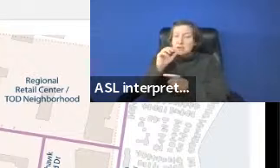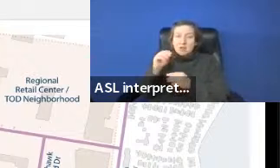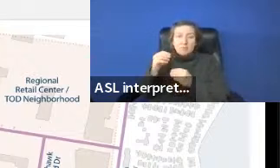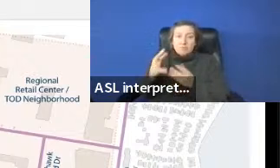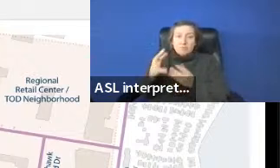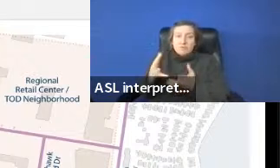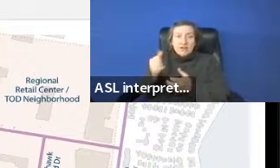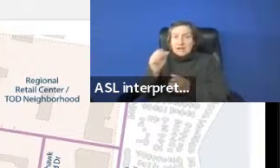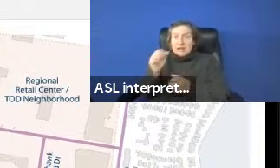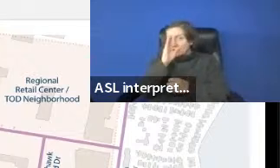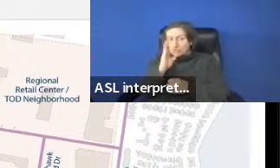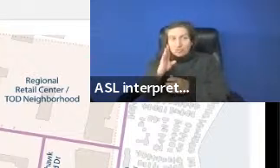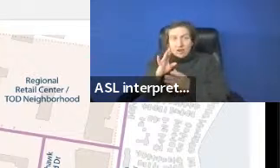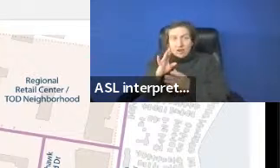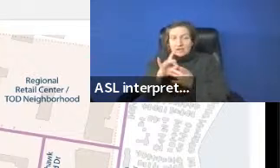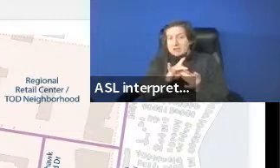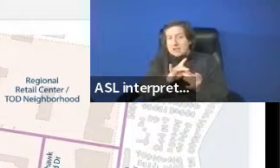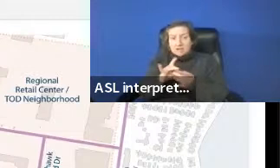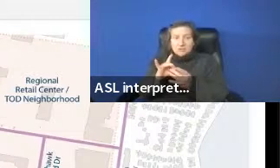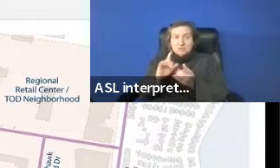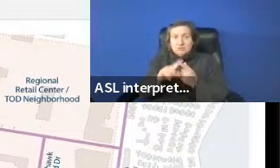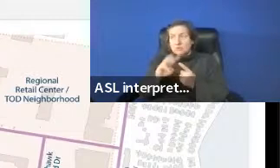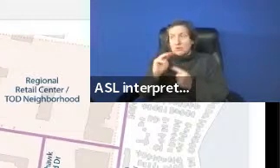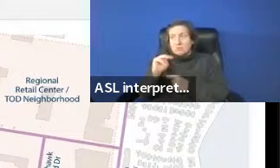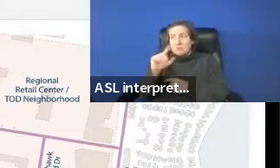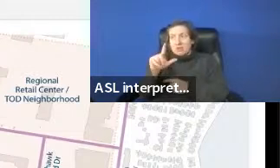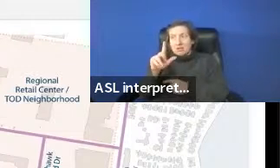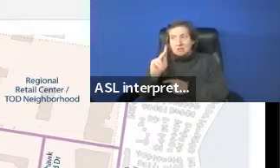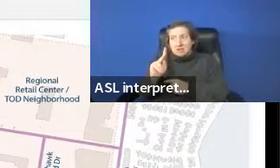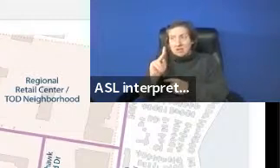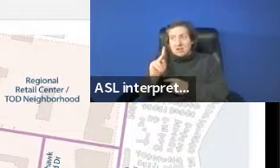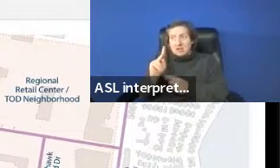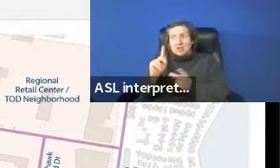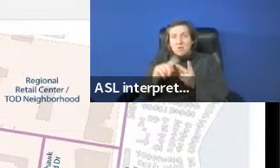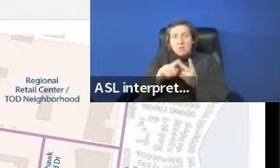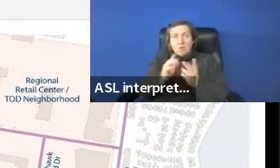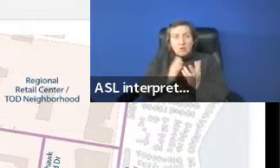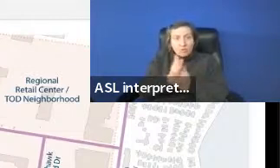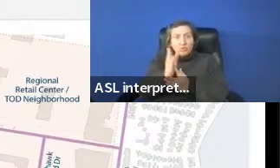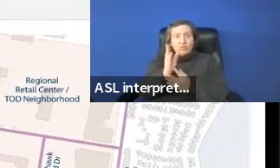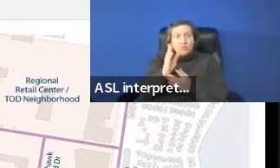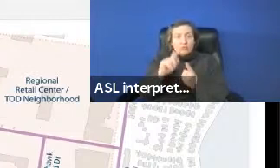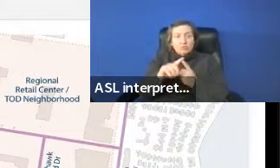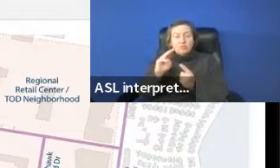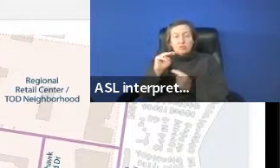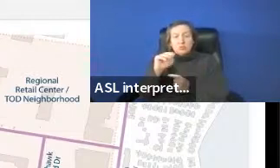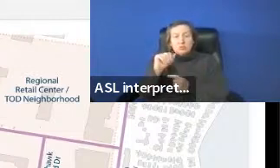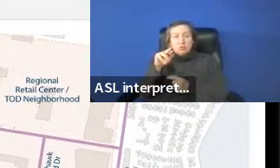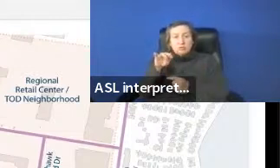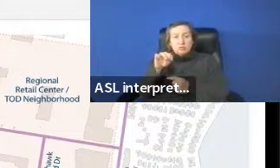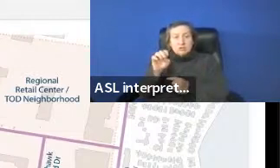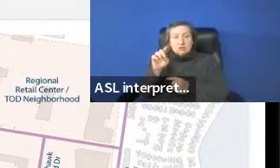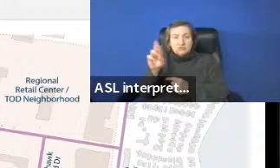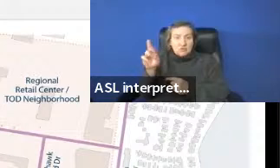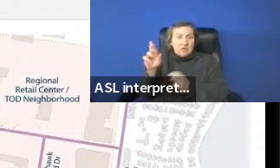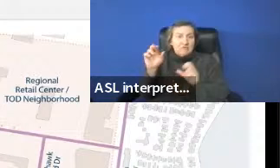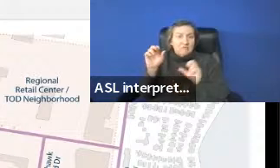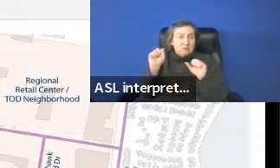direct connection to MLK or a through trip to Marine Drive. You can